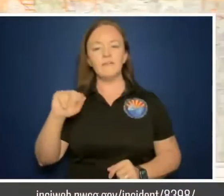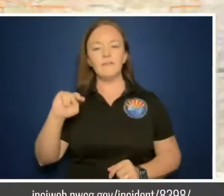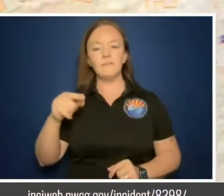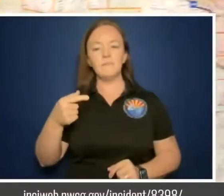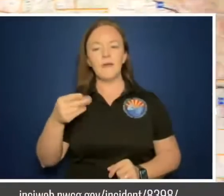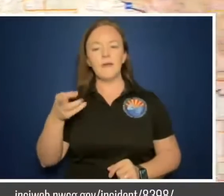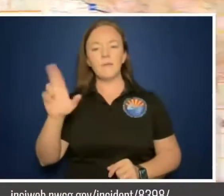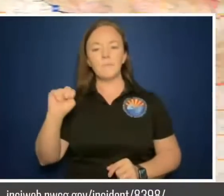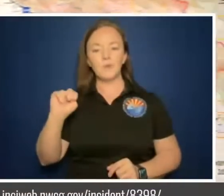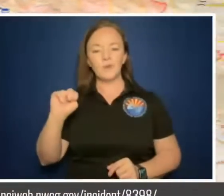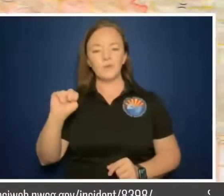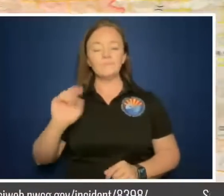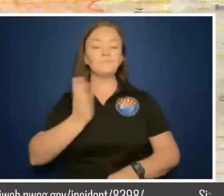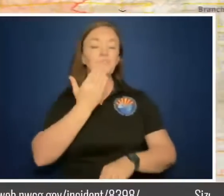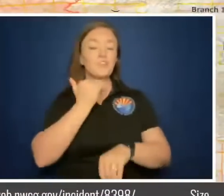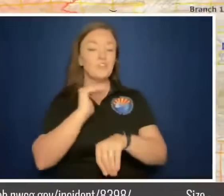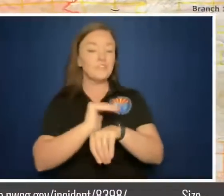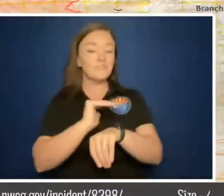Good evening.